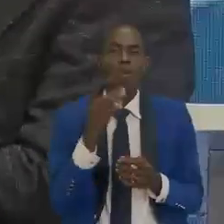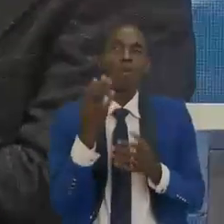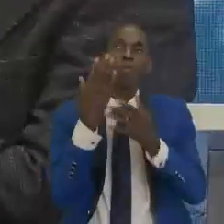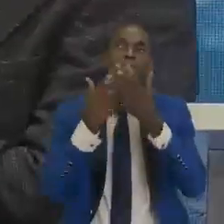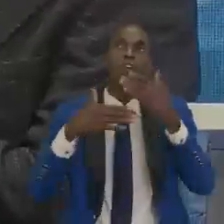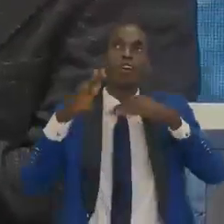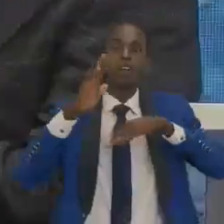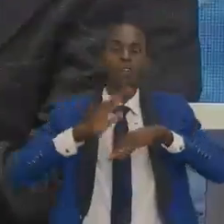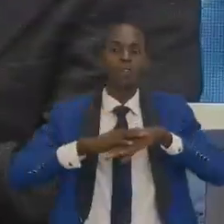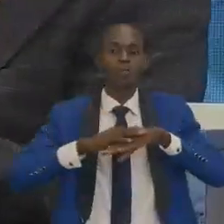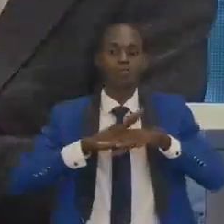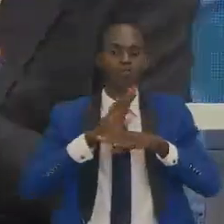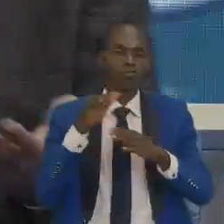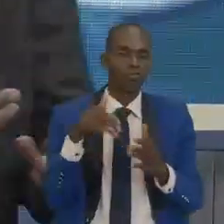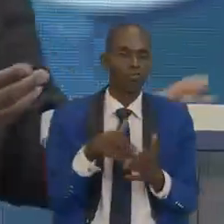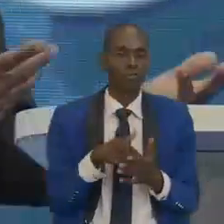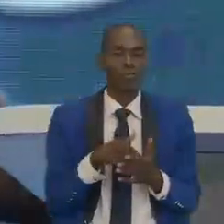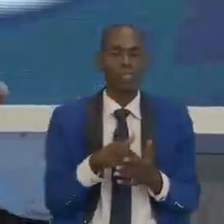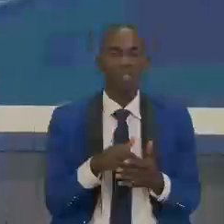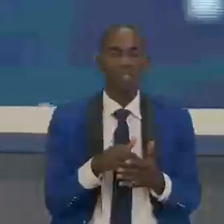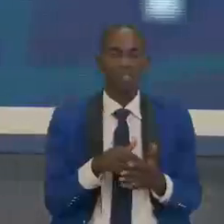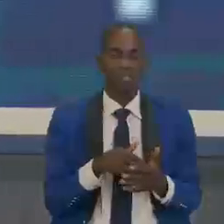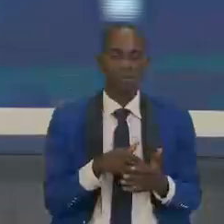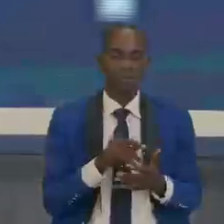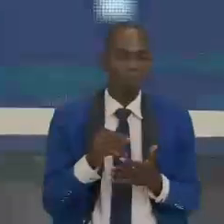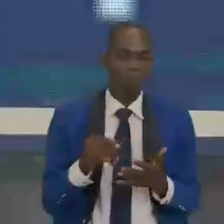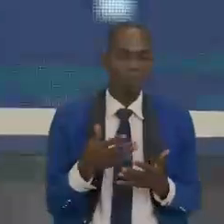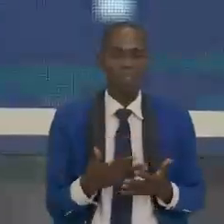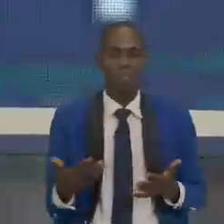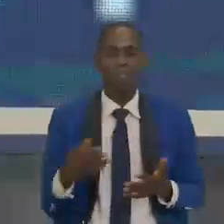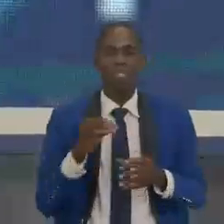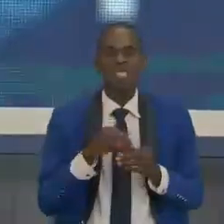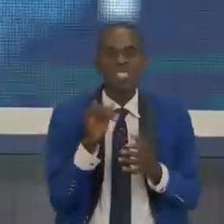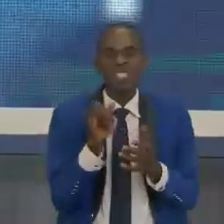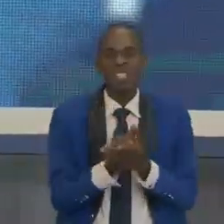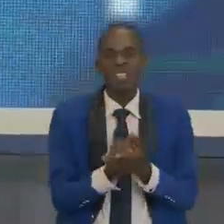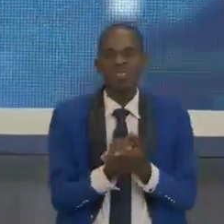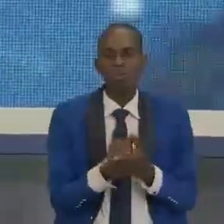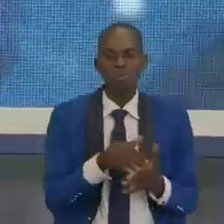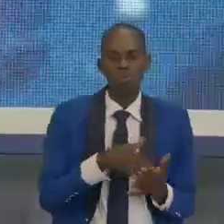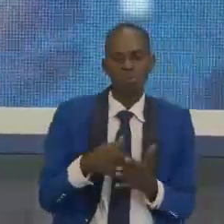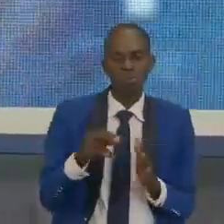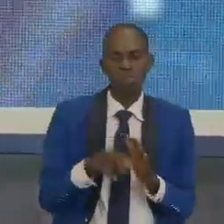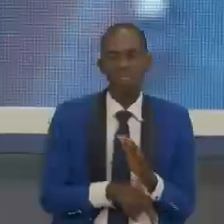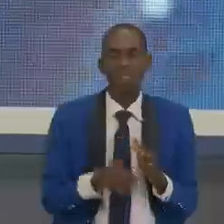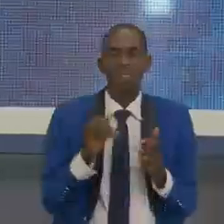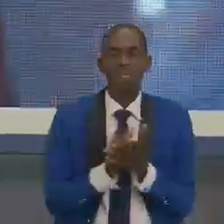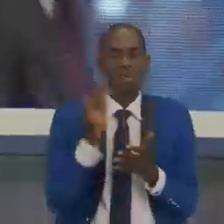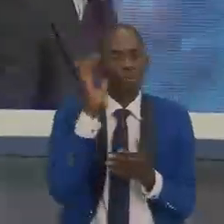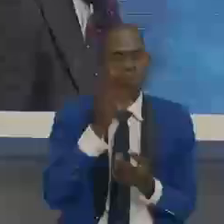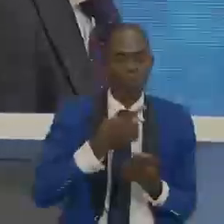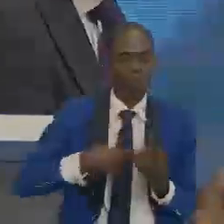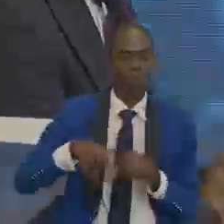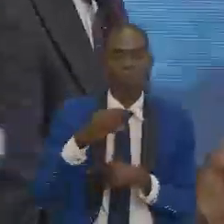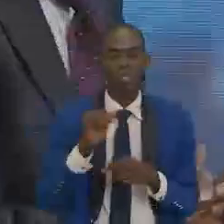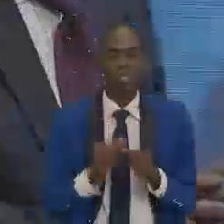address? Is that powerlessness on the word that could turn every life around?